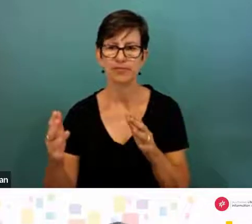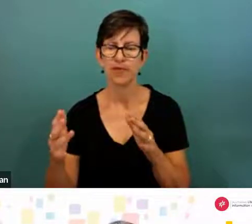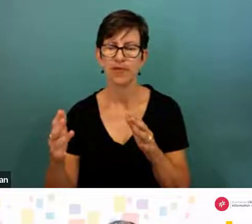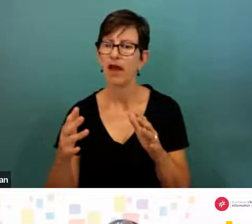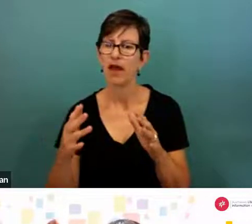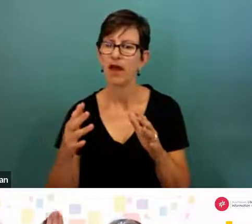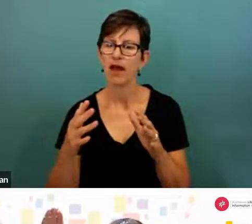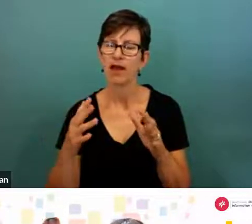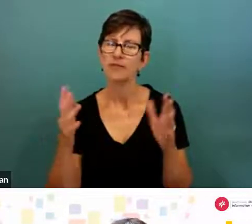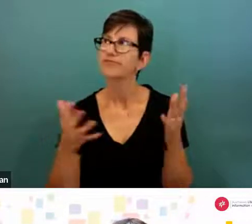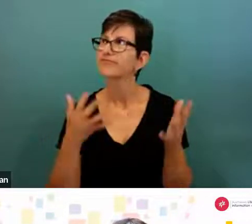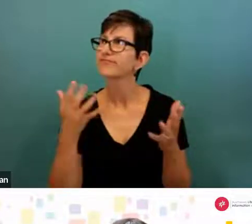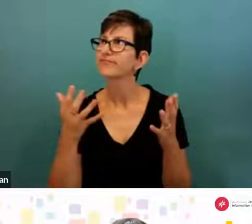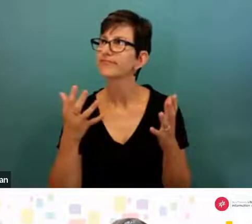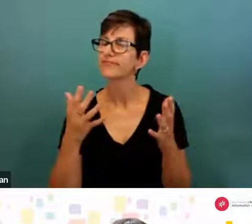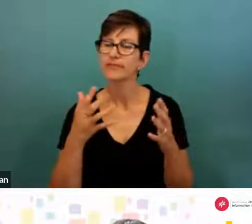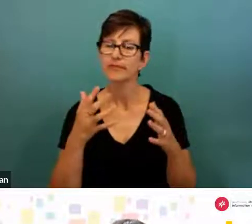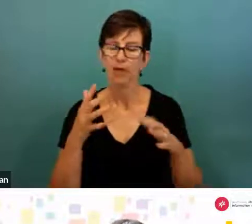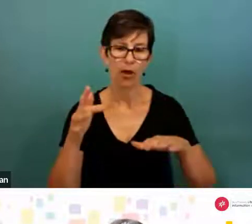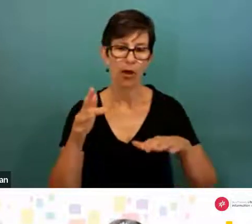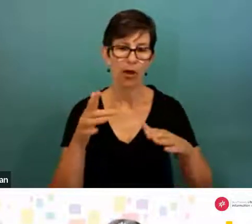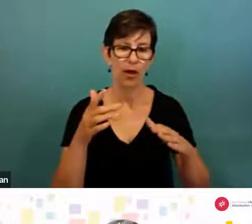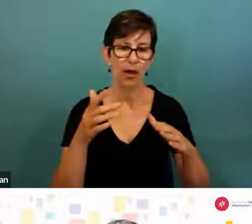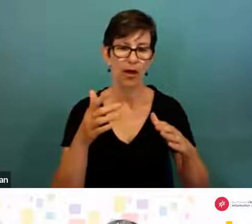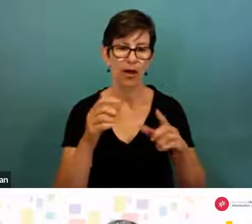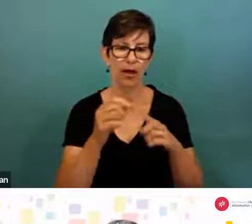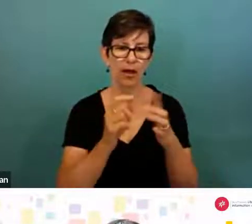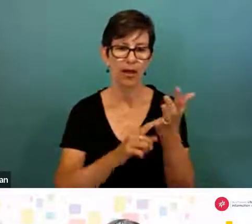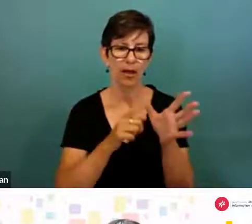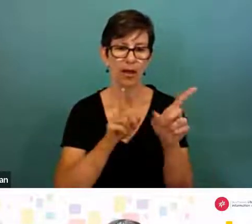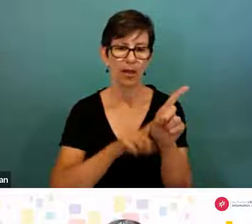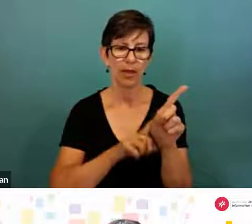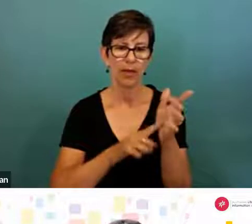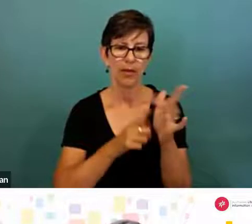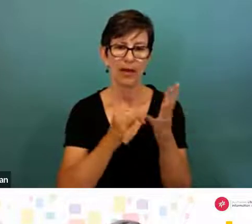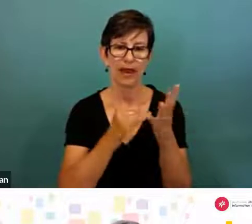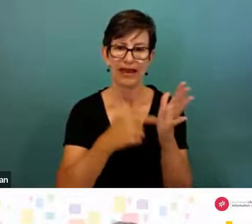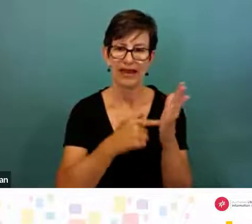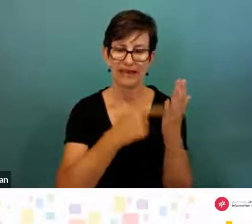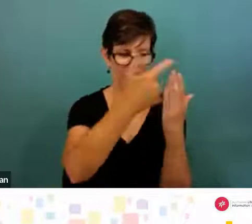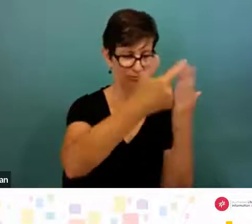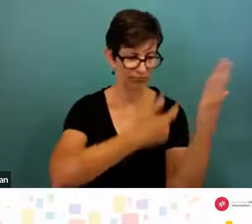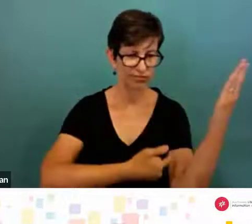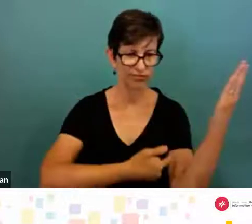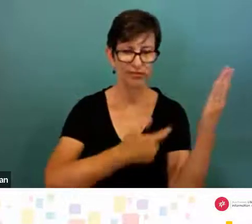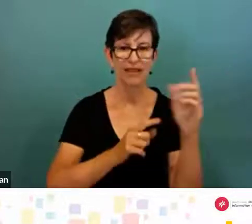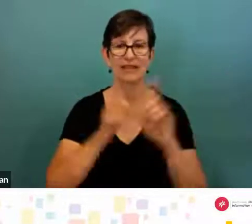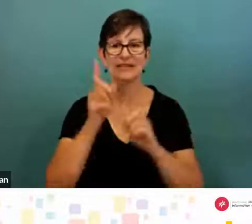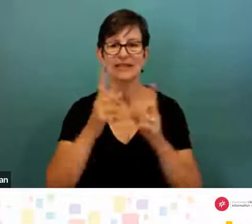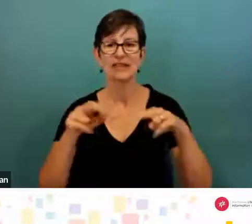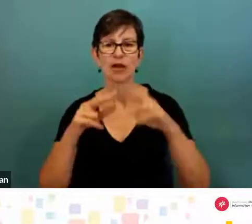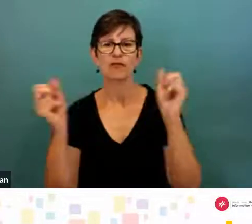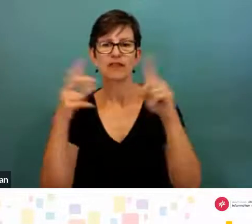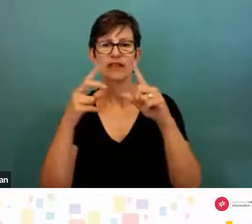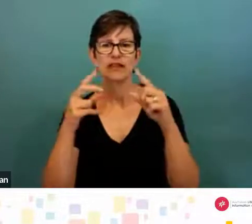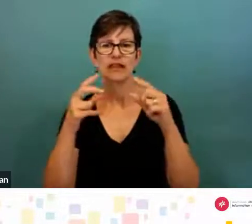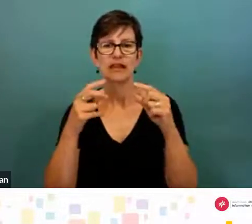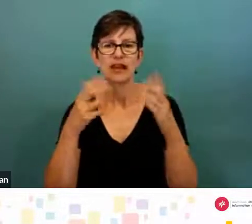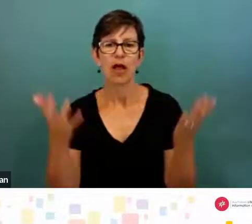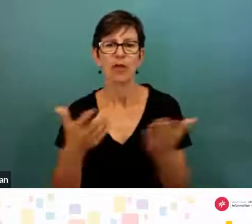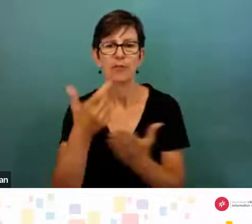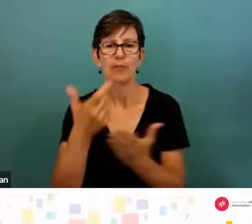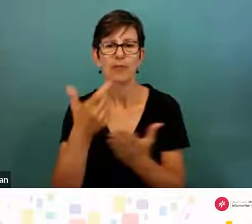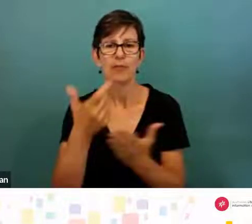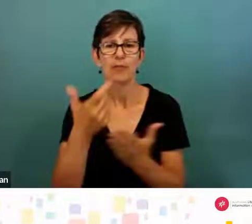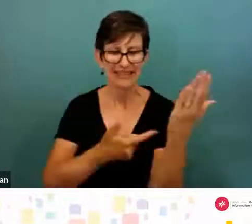links in the playlist in the City of Sydney's Auslan Storytime, and that some of